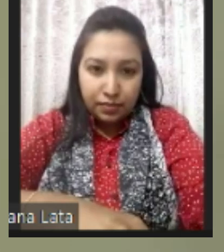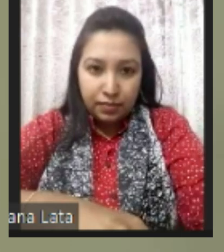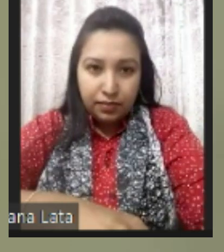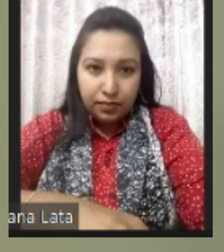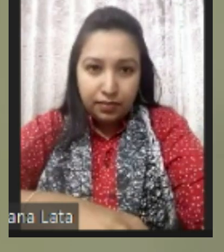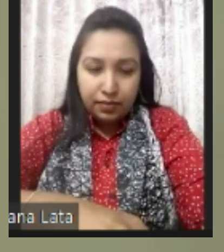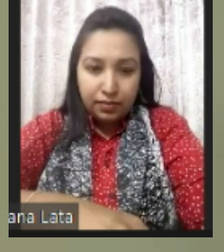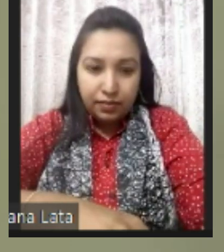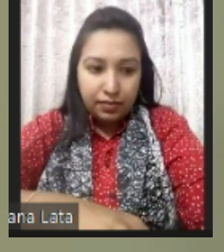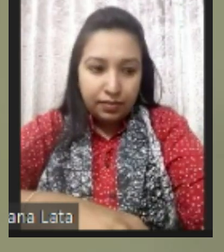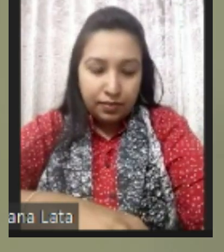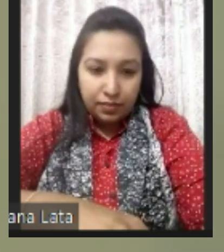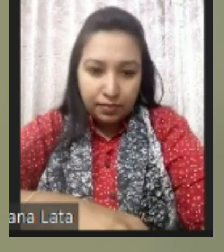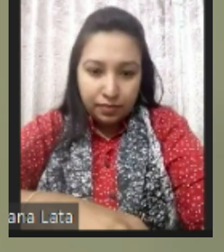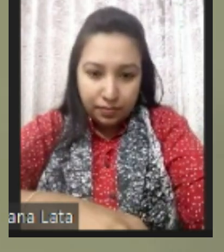13 minutes.